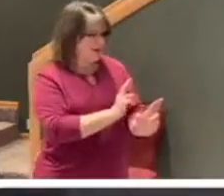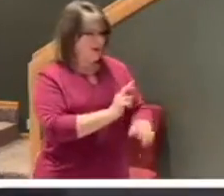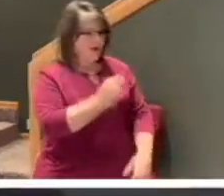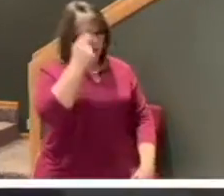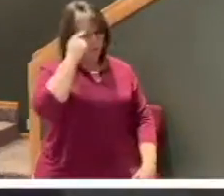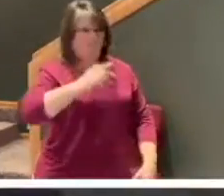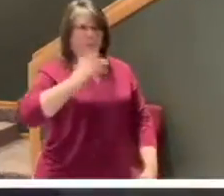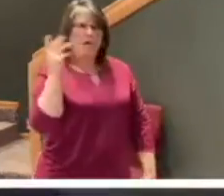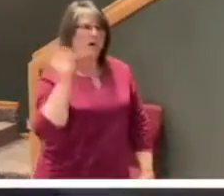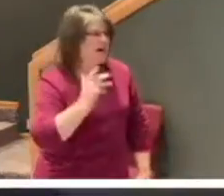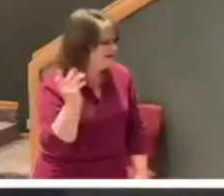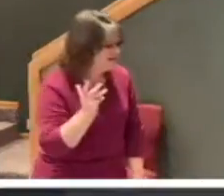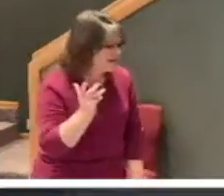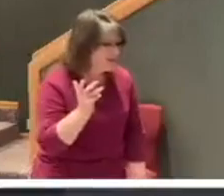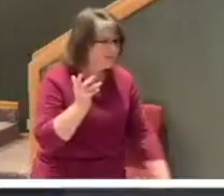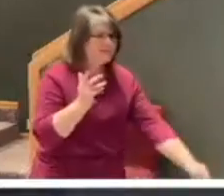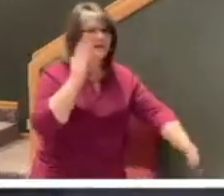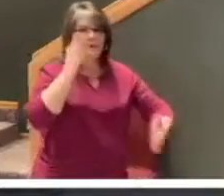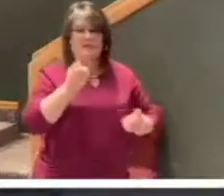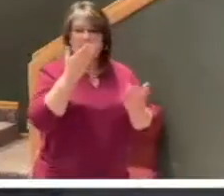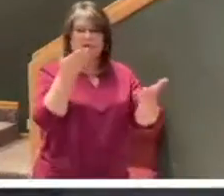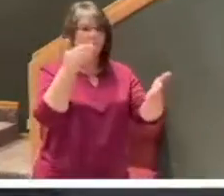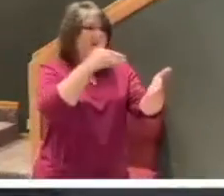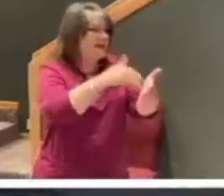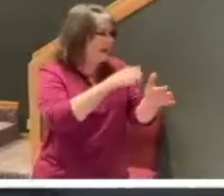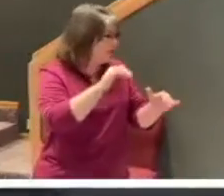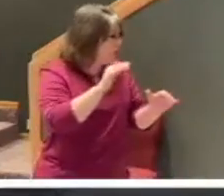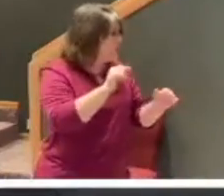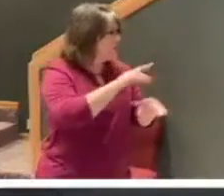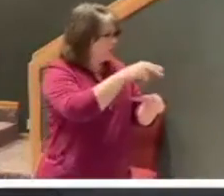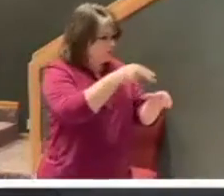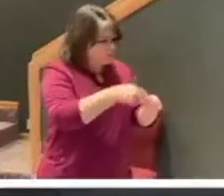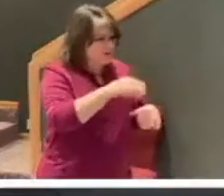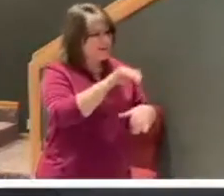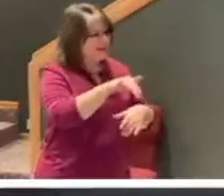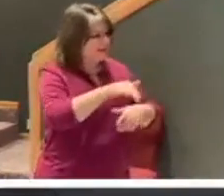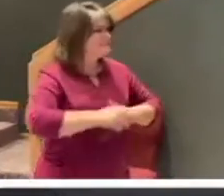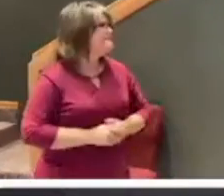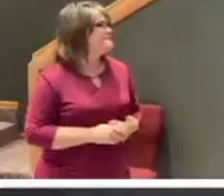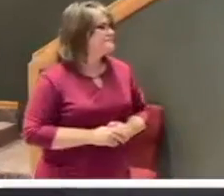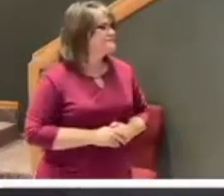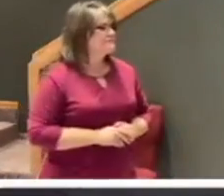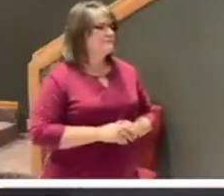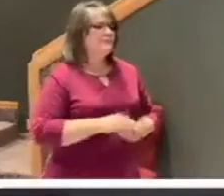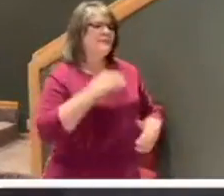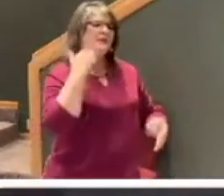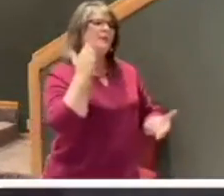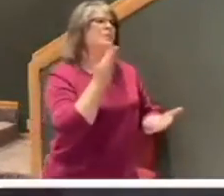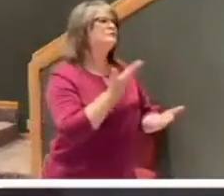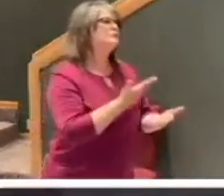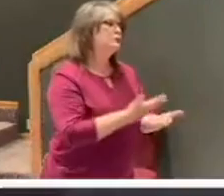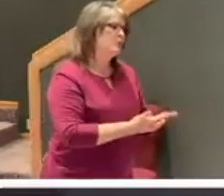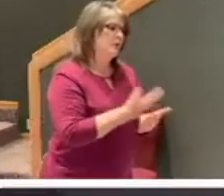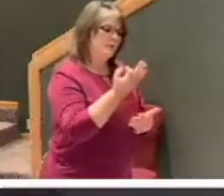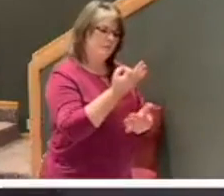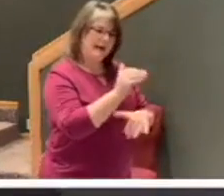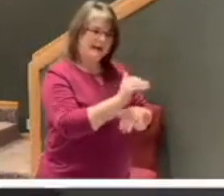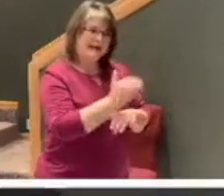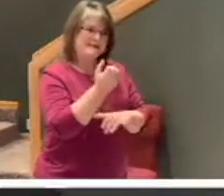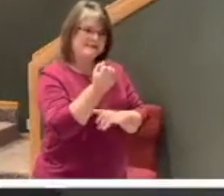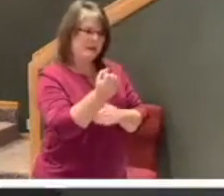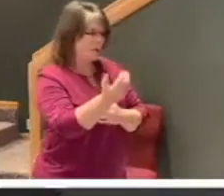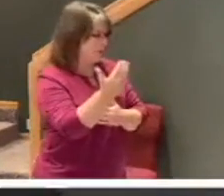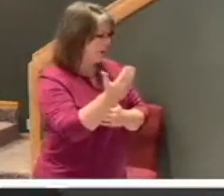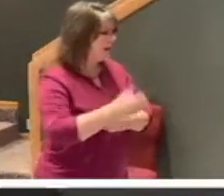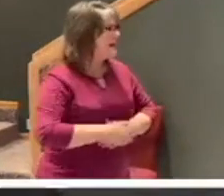was awesome. We'll be offering it again. Hope you can be a part of it then, but it was good. Friday night and